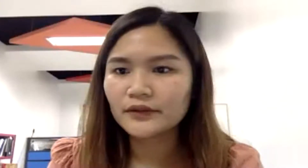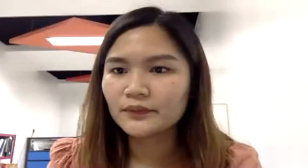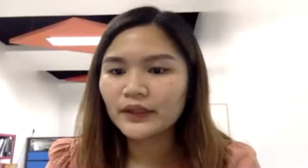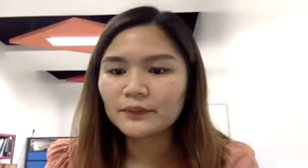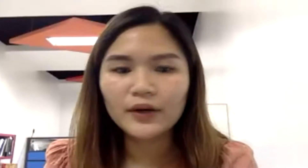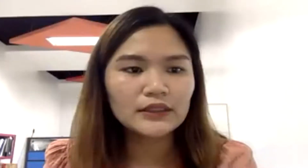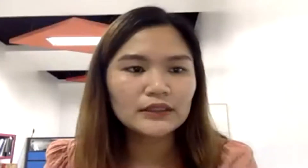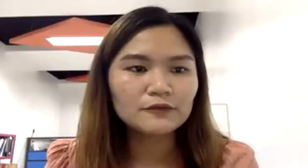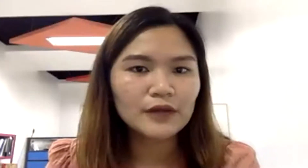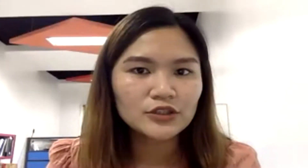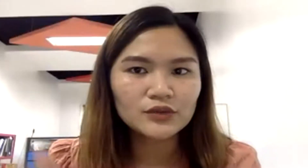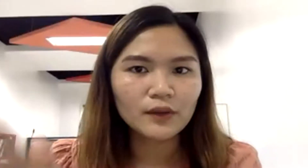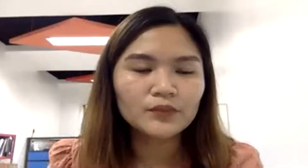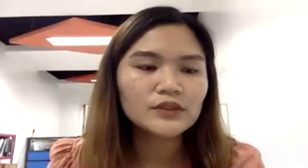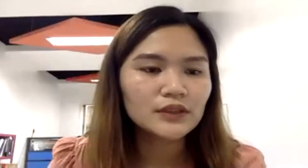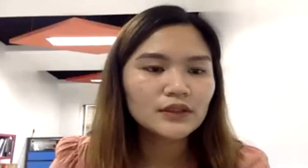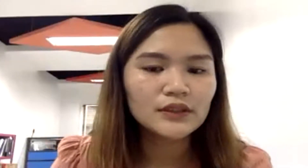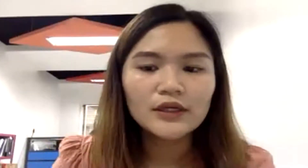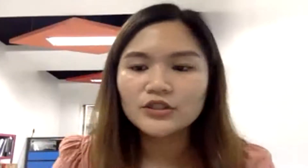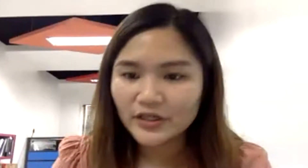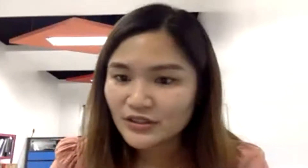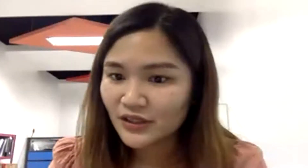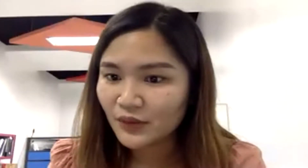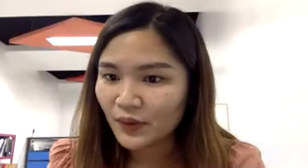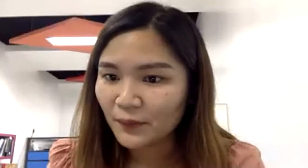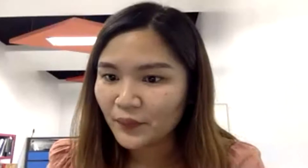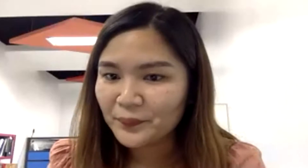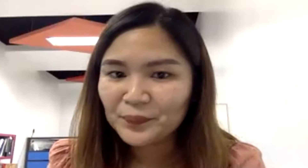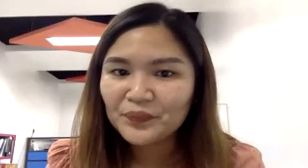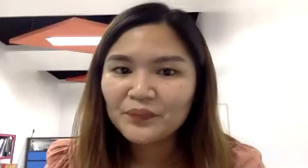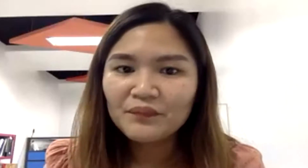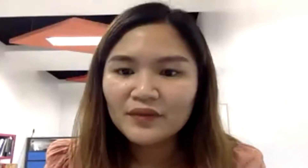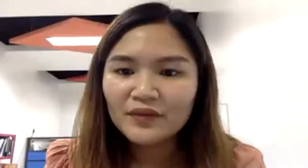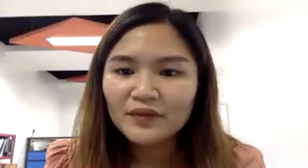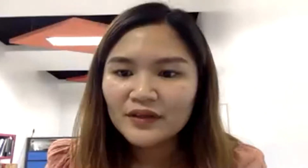Wait lang po, i-flash ko lang po sa share screen ko lang po.